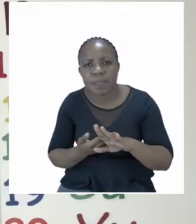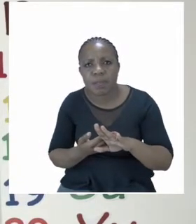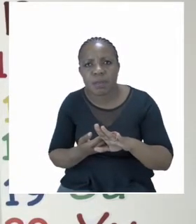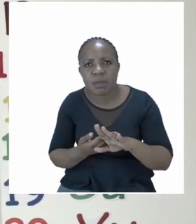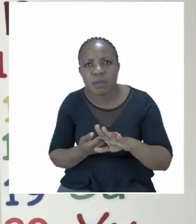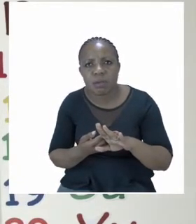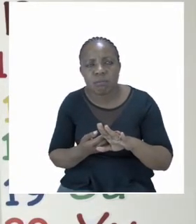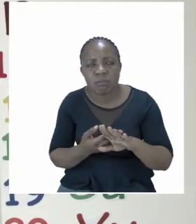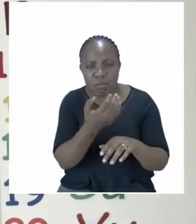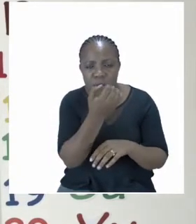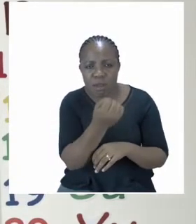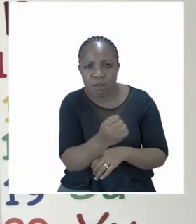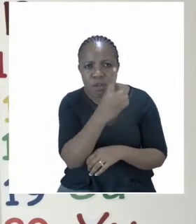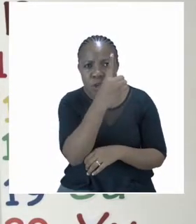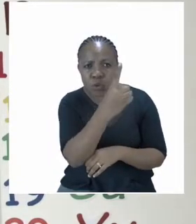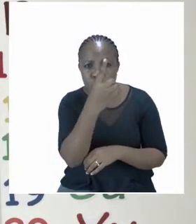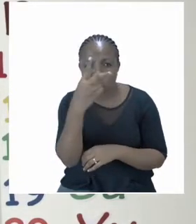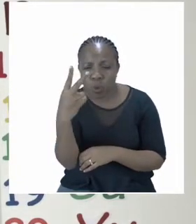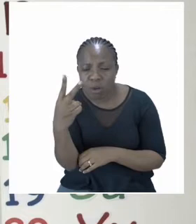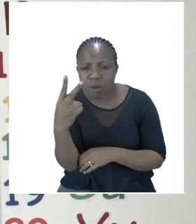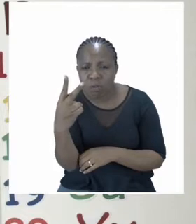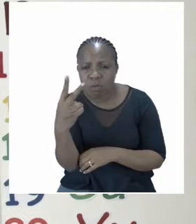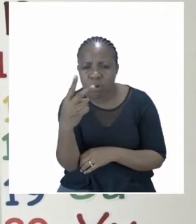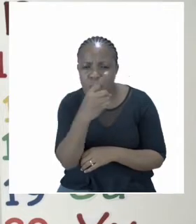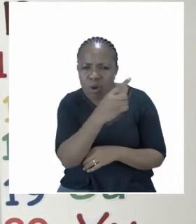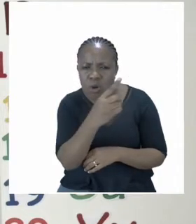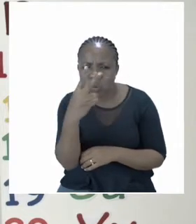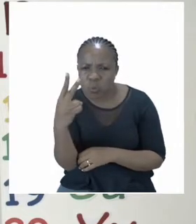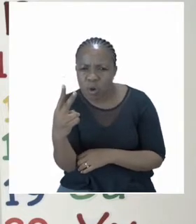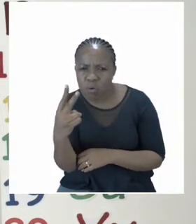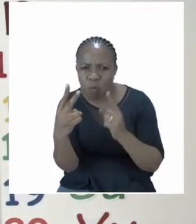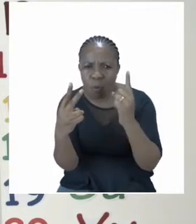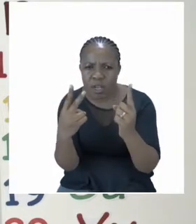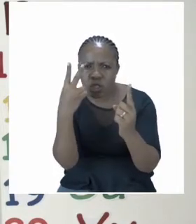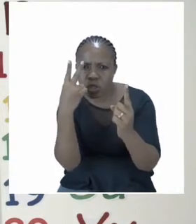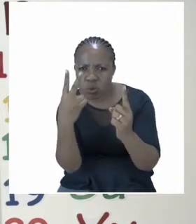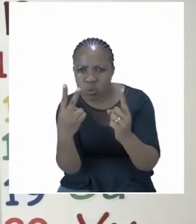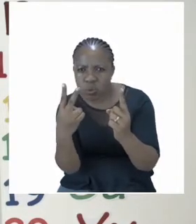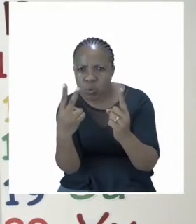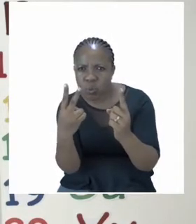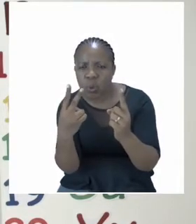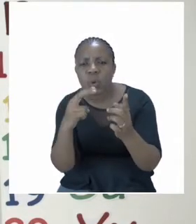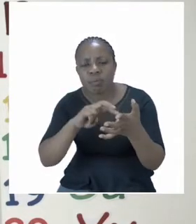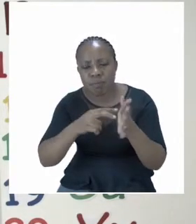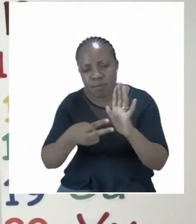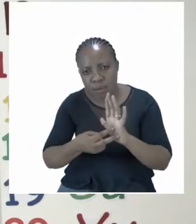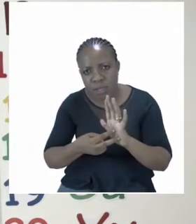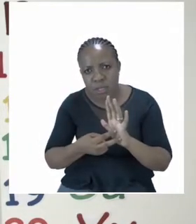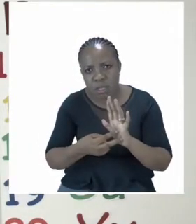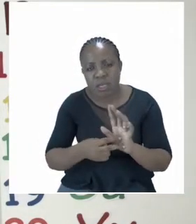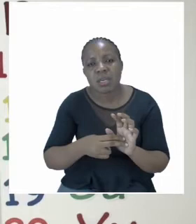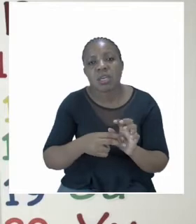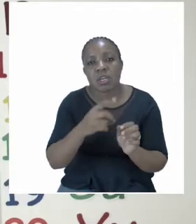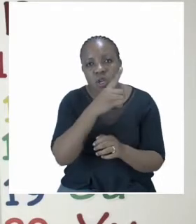pick the number 12. Now the number 12 is an even number